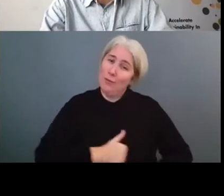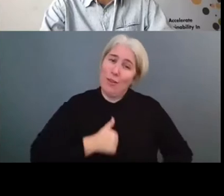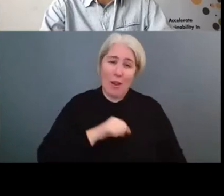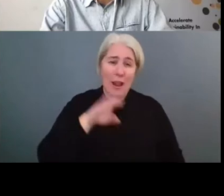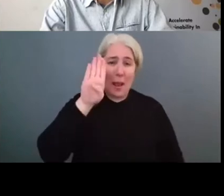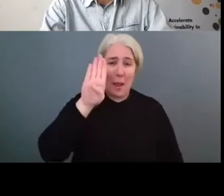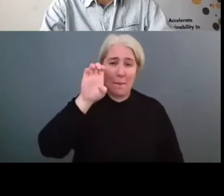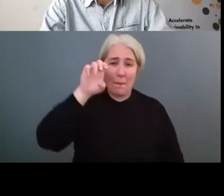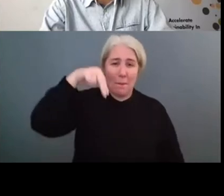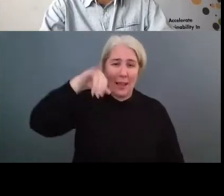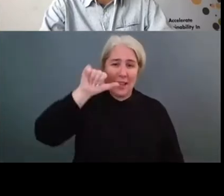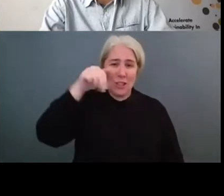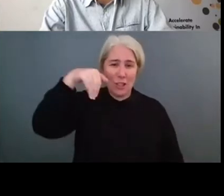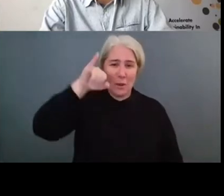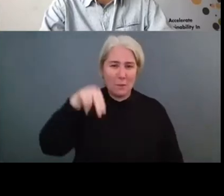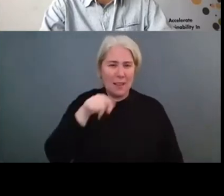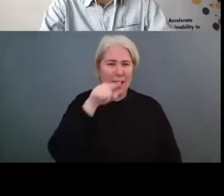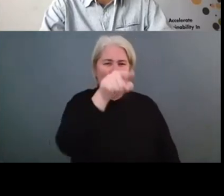because I want to see